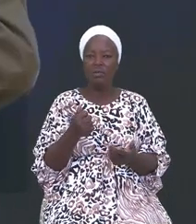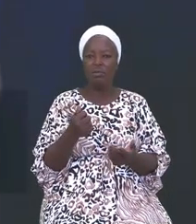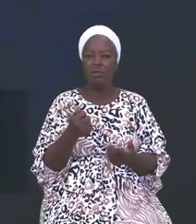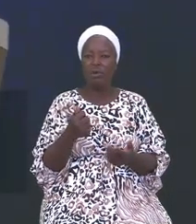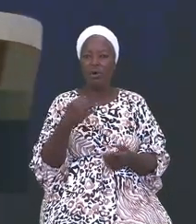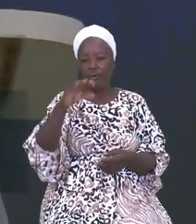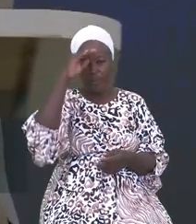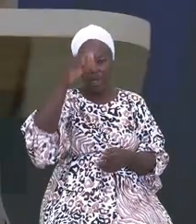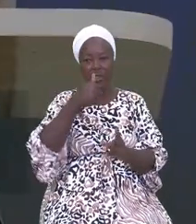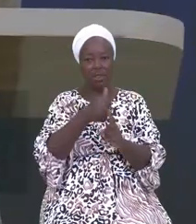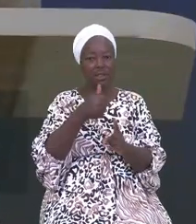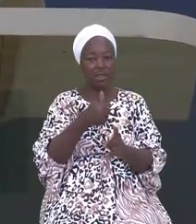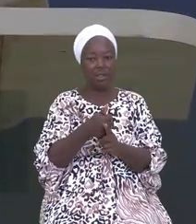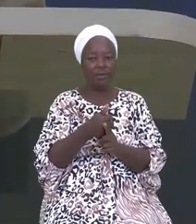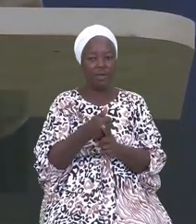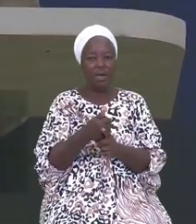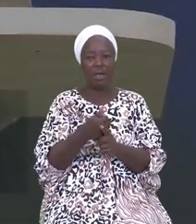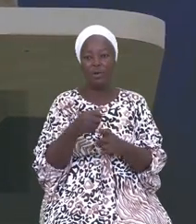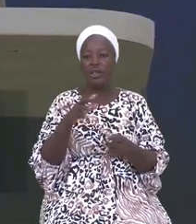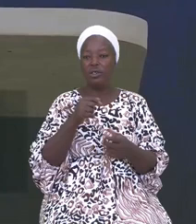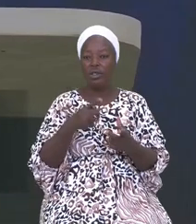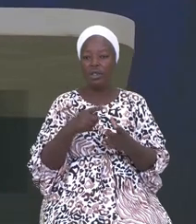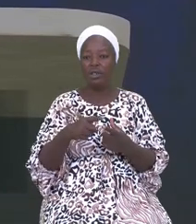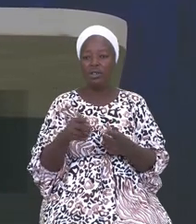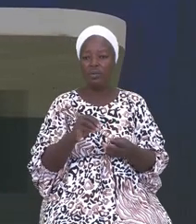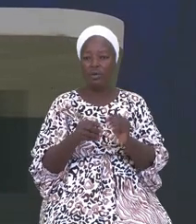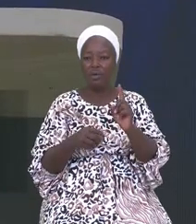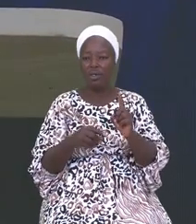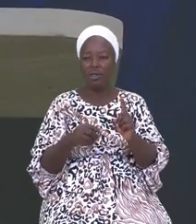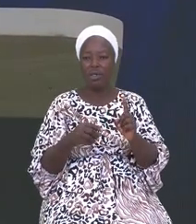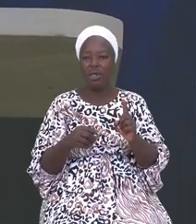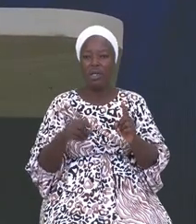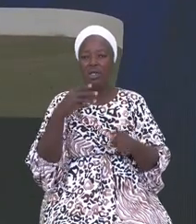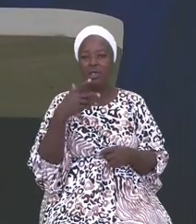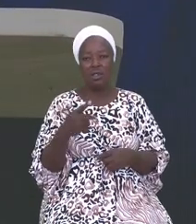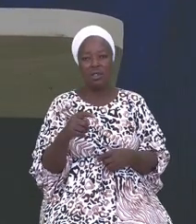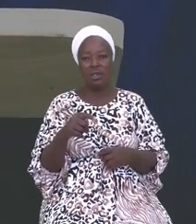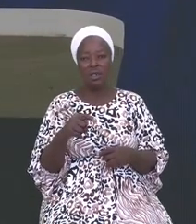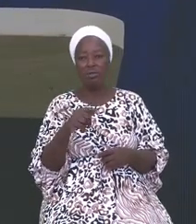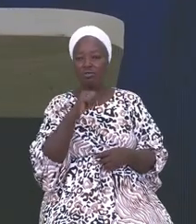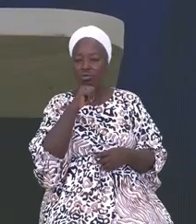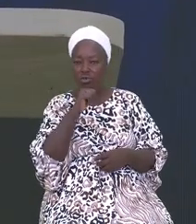self-recommendation. Let's look at number one. Number one, the impossibility of man's